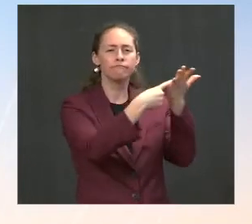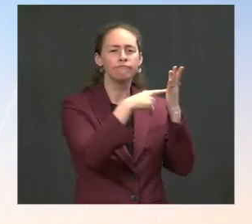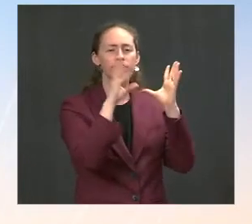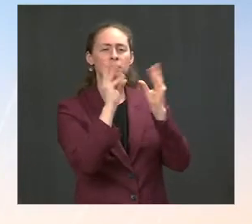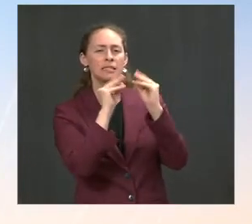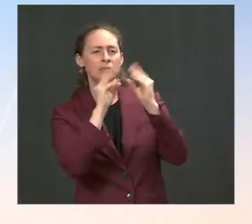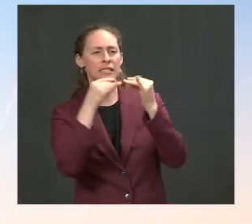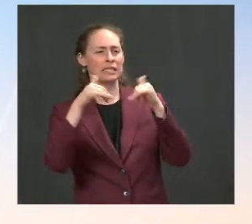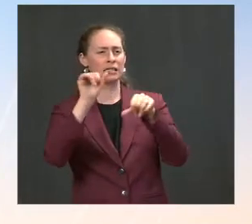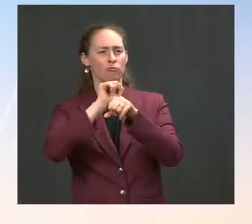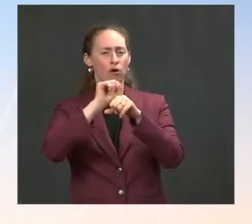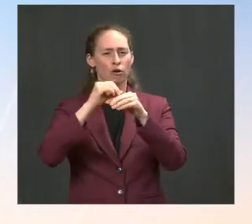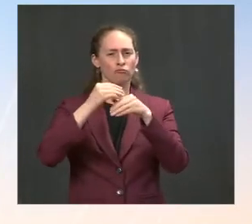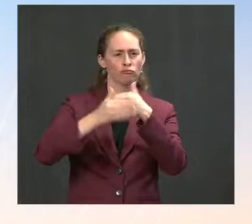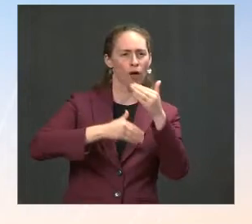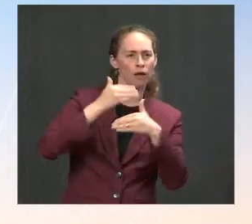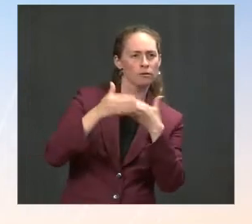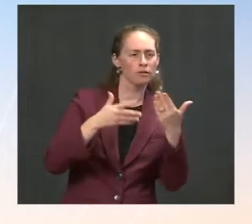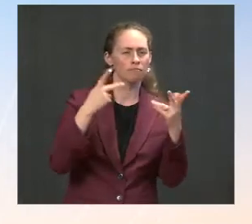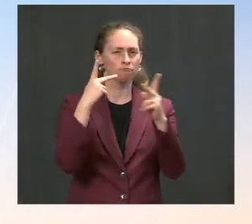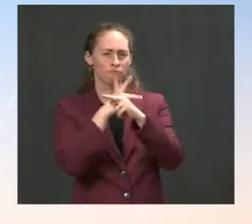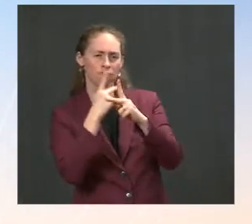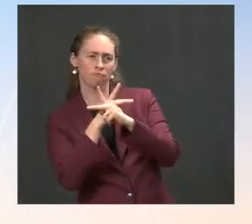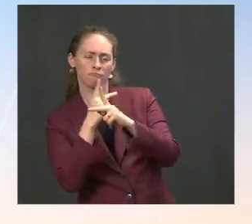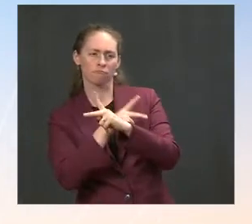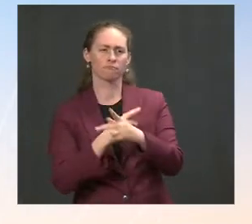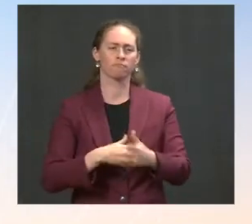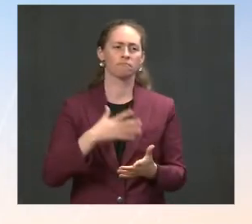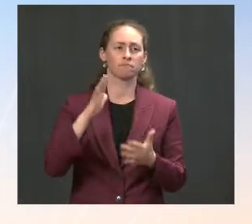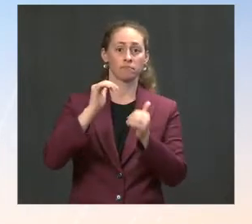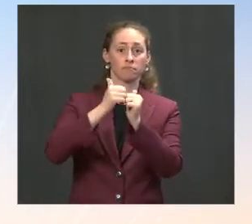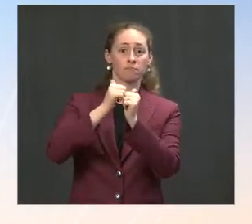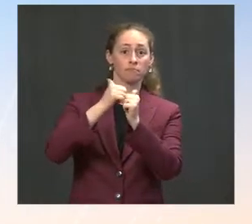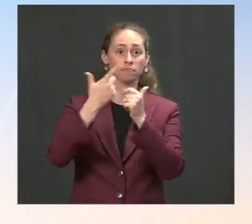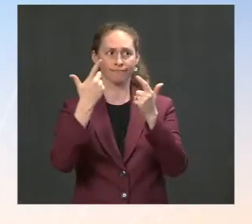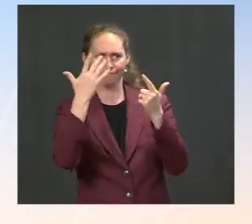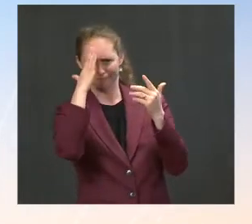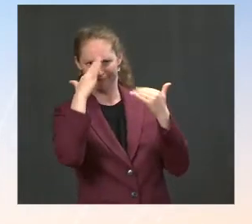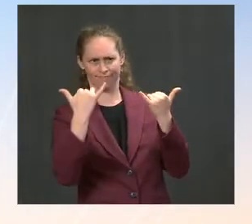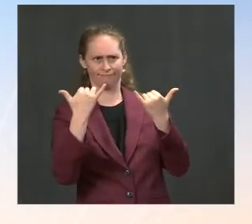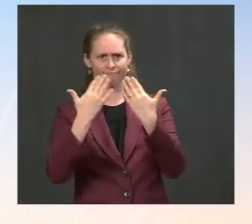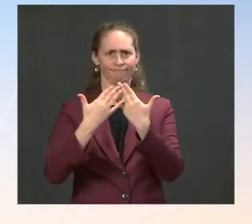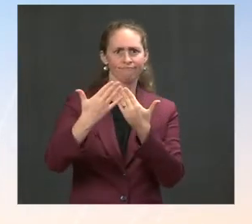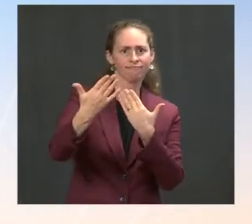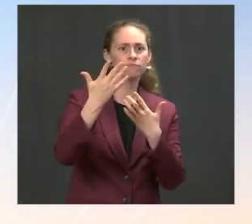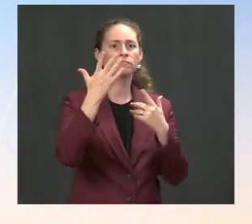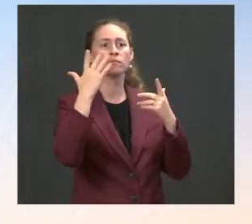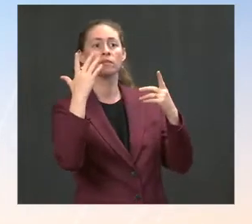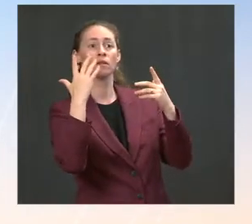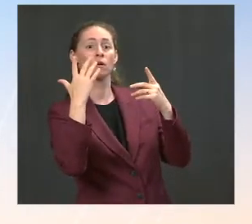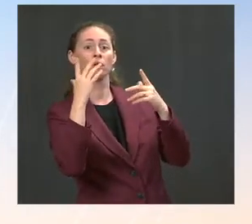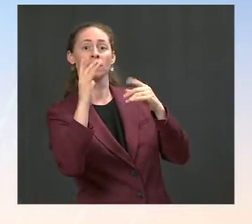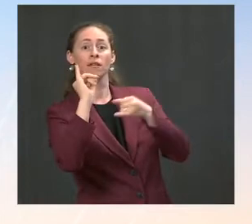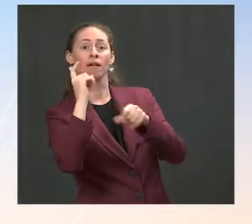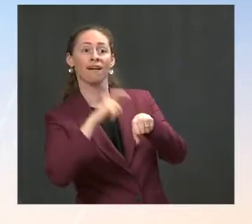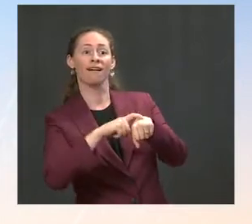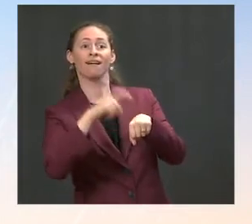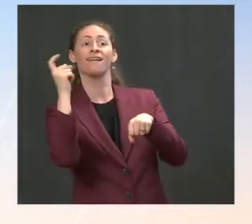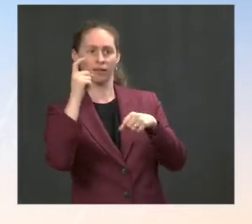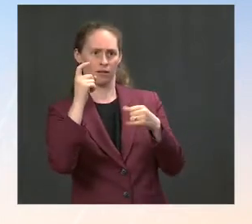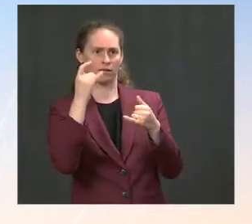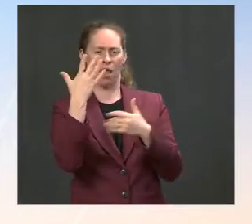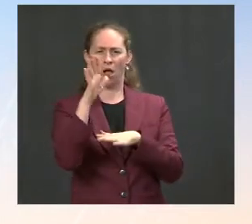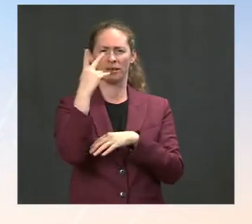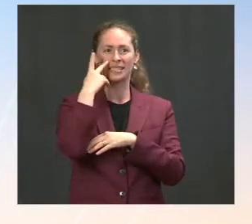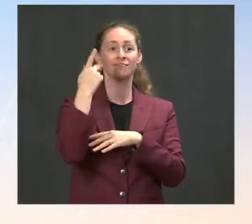how to hopefully move forward to a point where there is international travel and is returning, something we would all like to see, not just for tourism, but